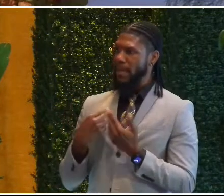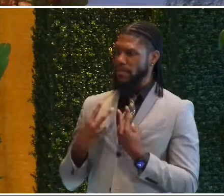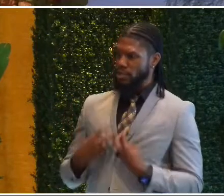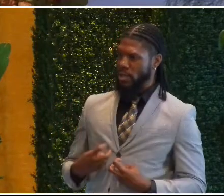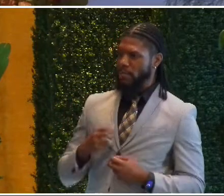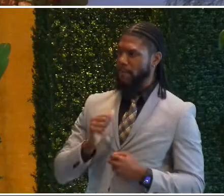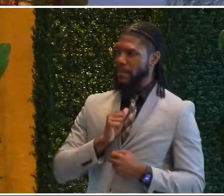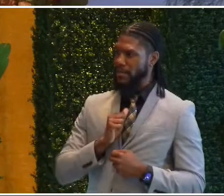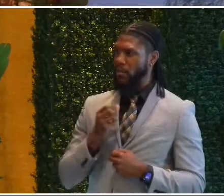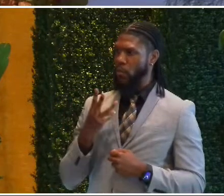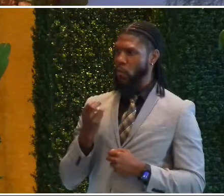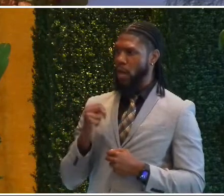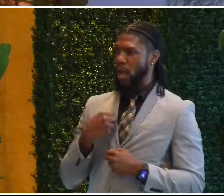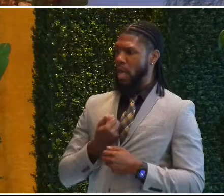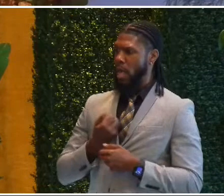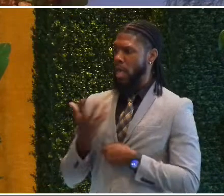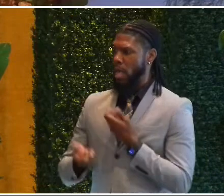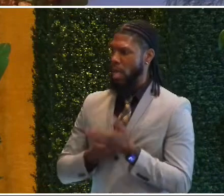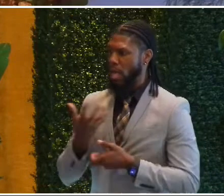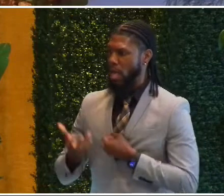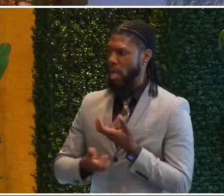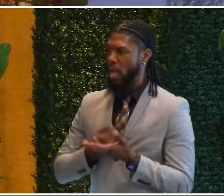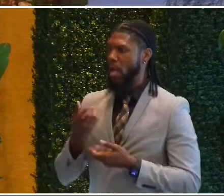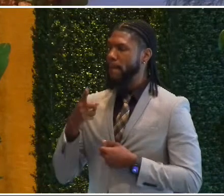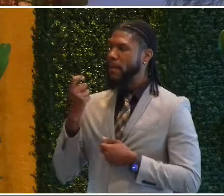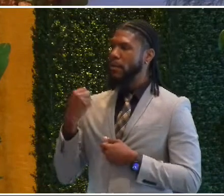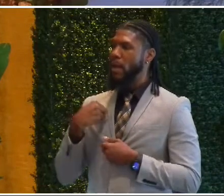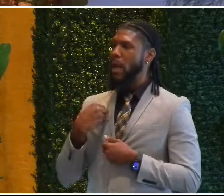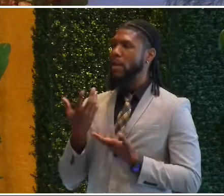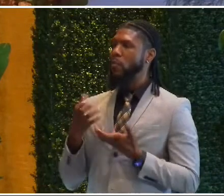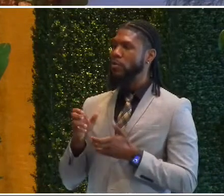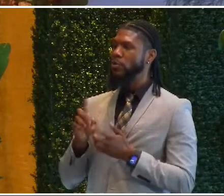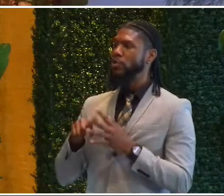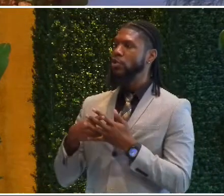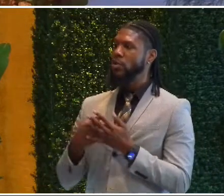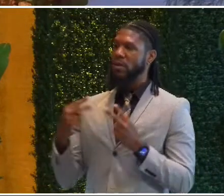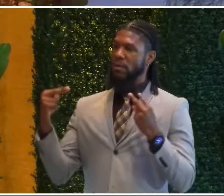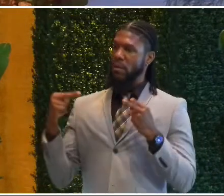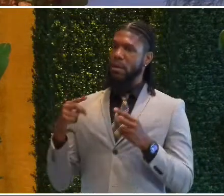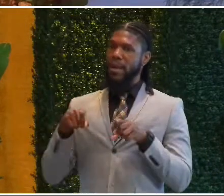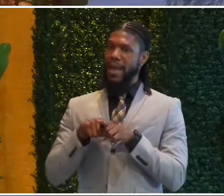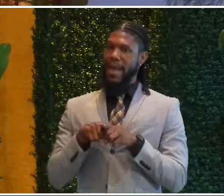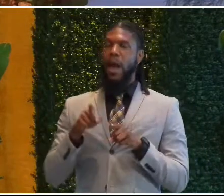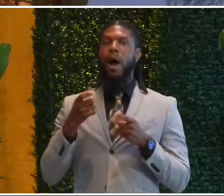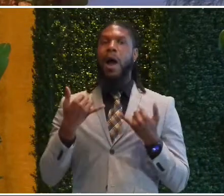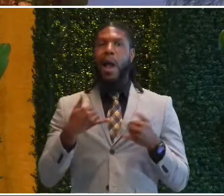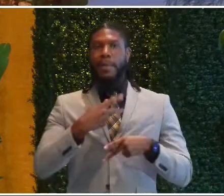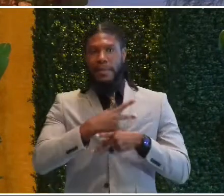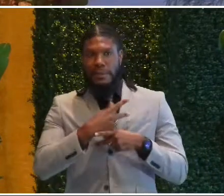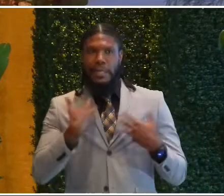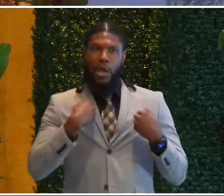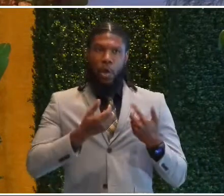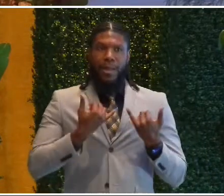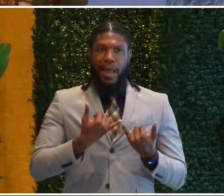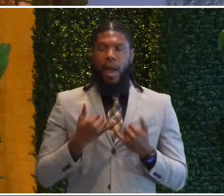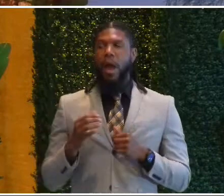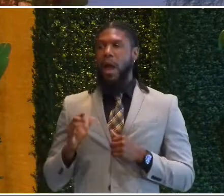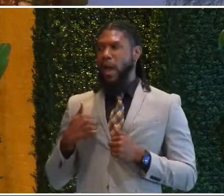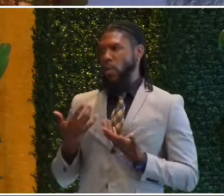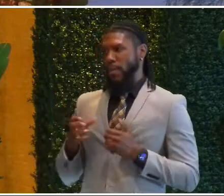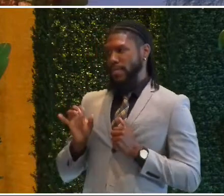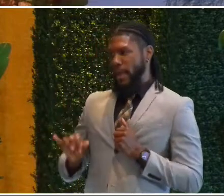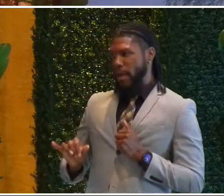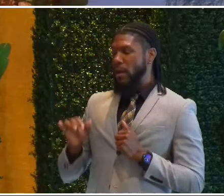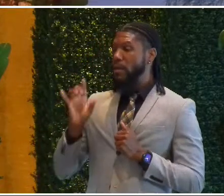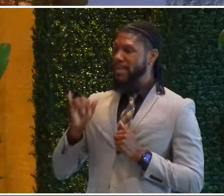to her, because I'm like, I don't want to put you in healer mode. And that's a power that I can hold,